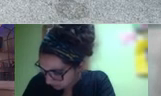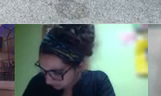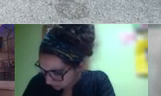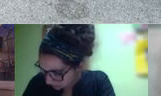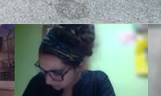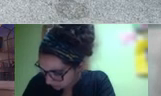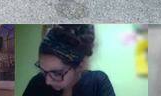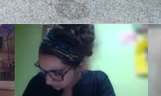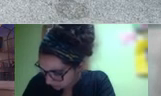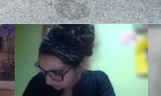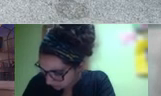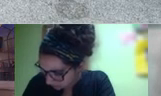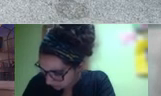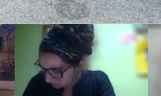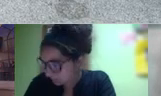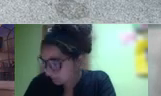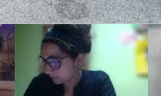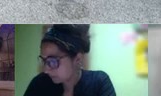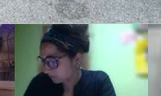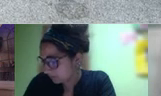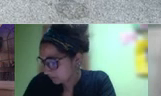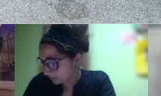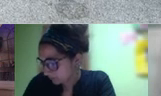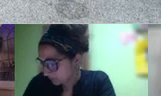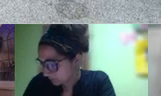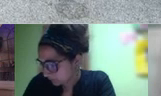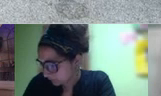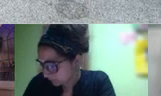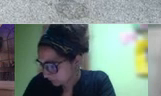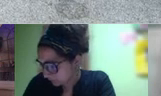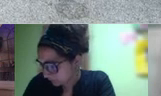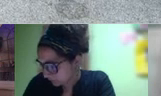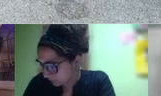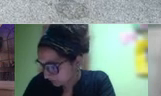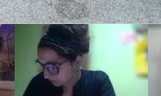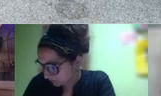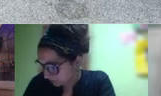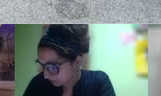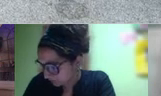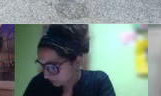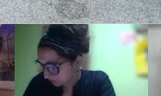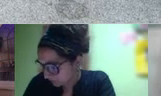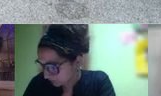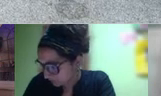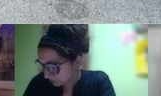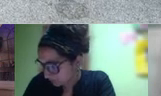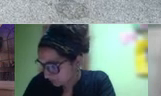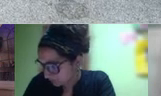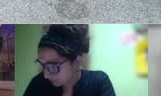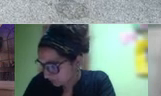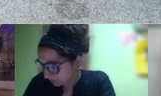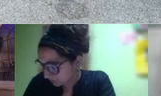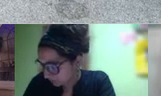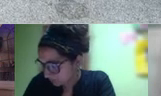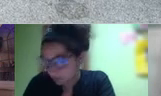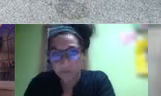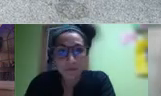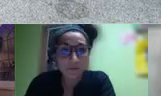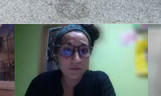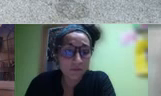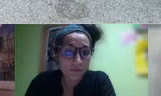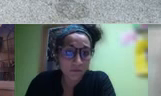schools, including Lincoln Avenue School, where students and teachers and the school community were all part of